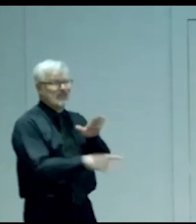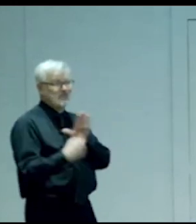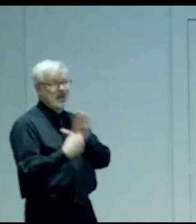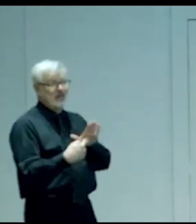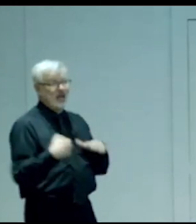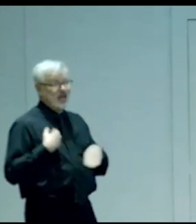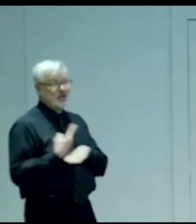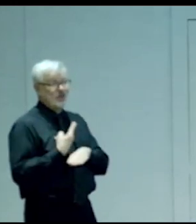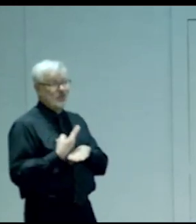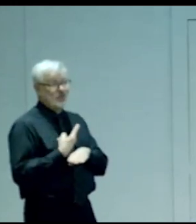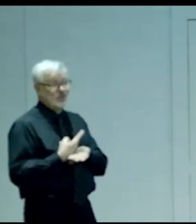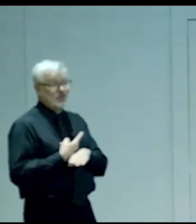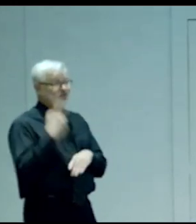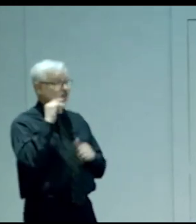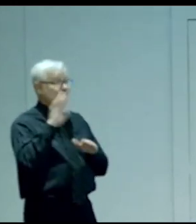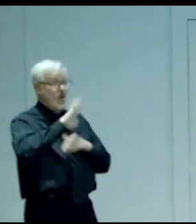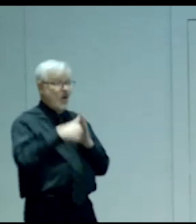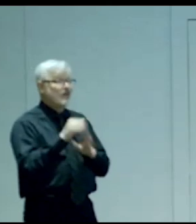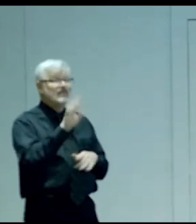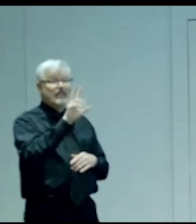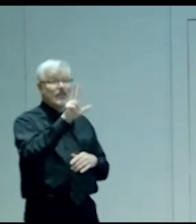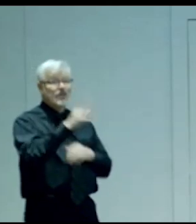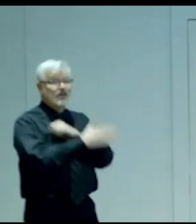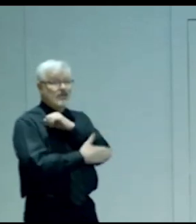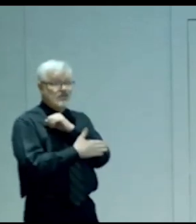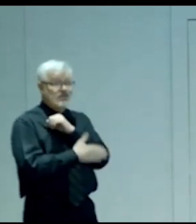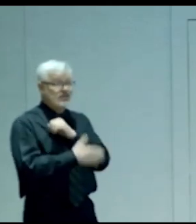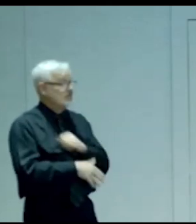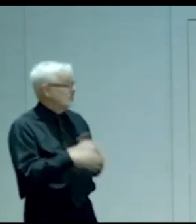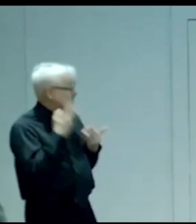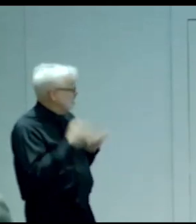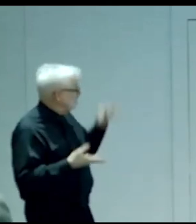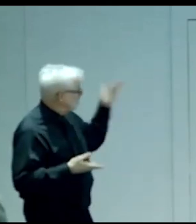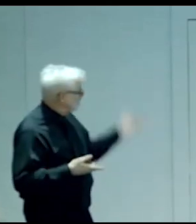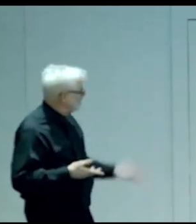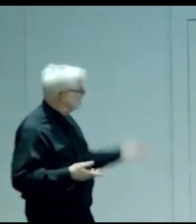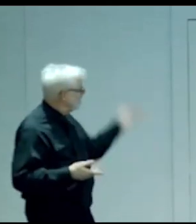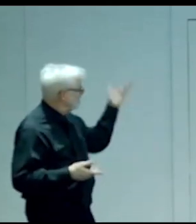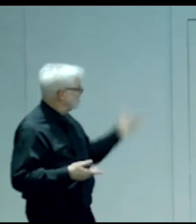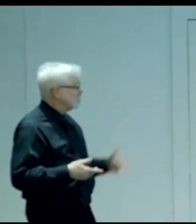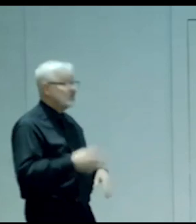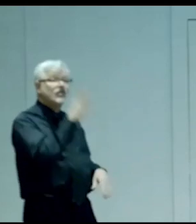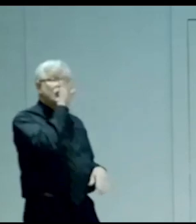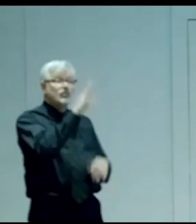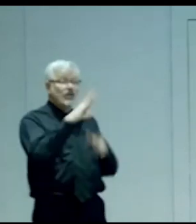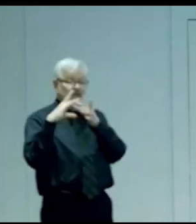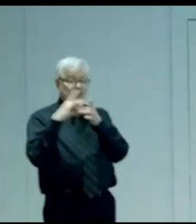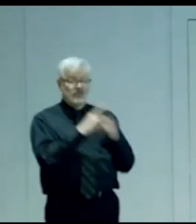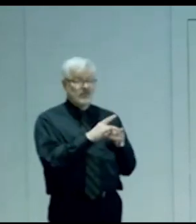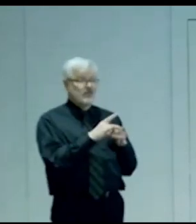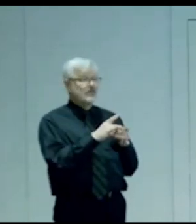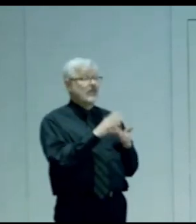I use with these 63 countries. And you can see on this slide, there's a direct effect of SES